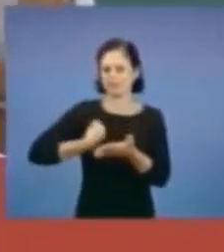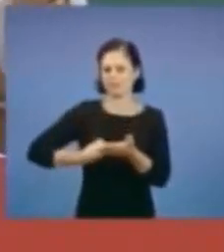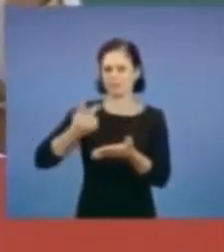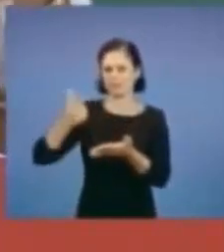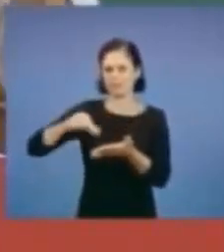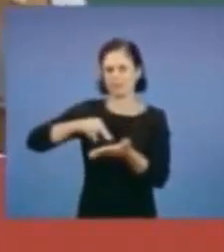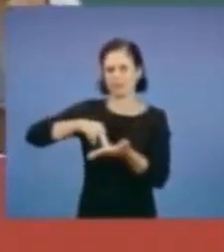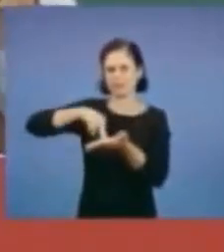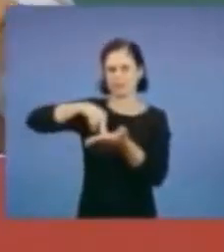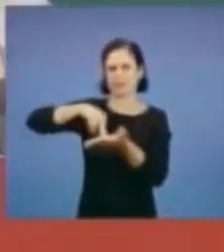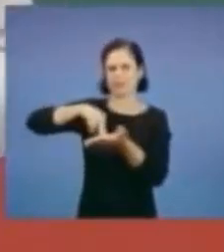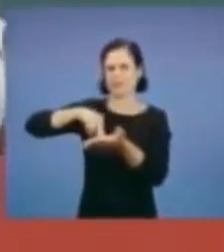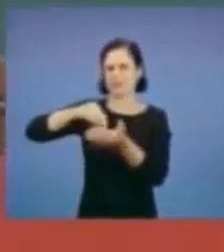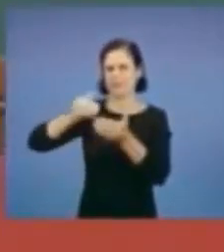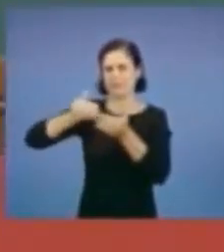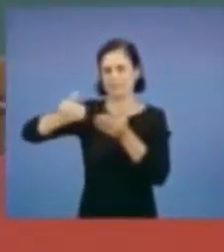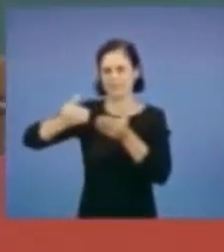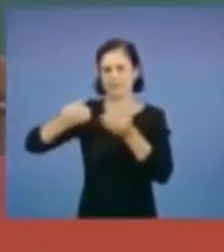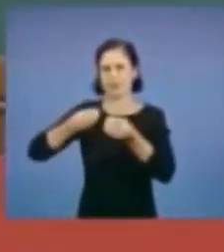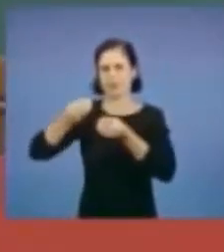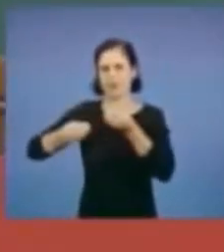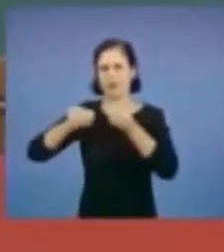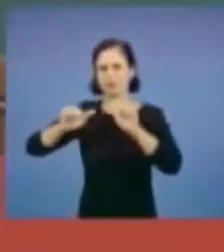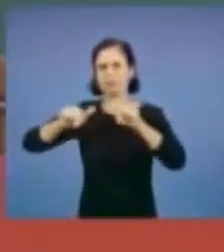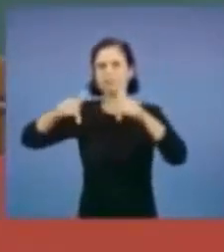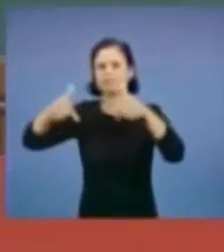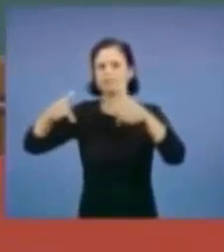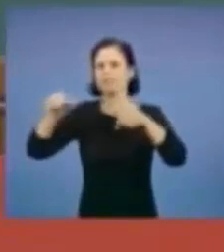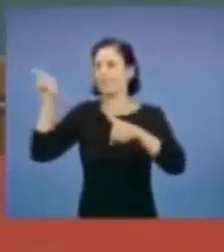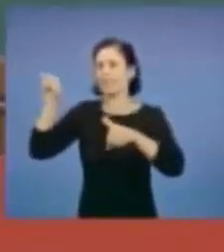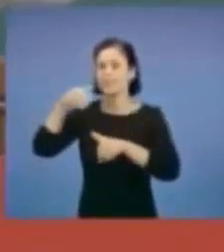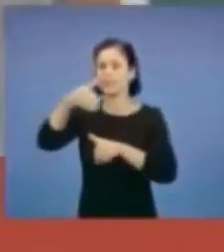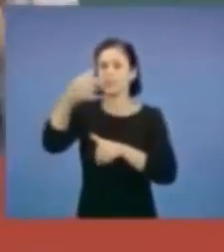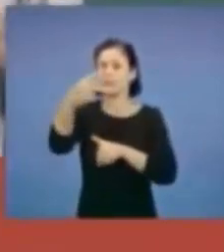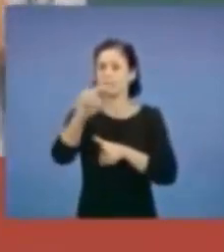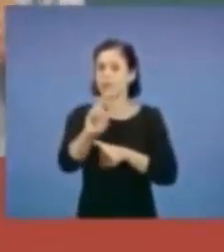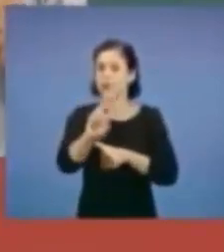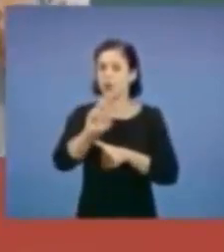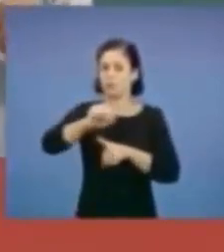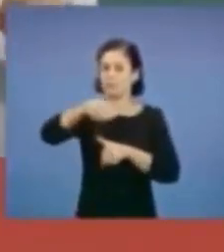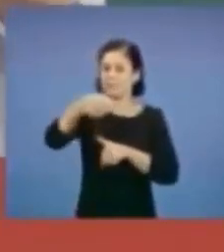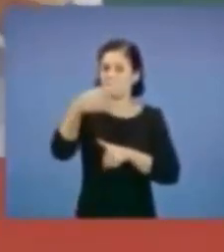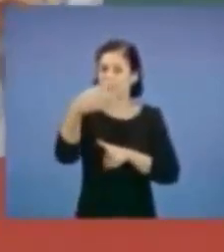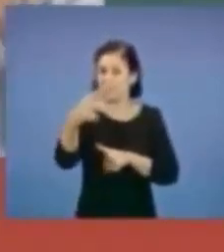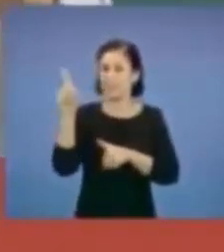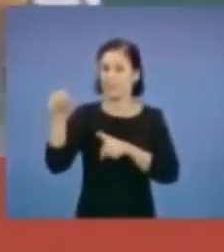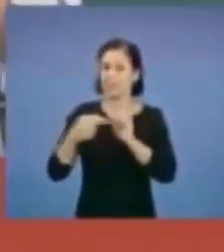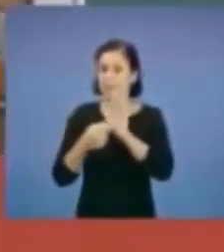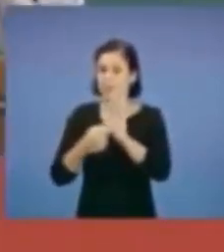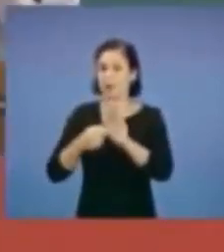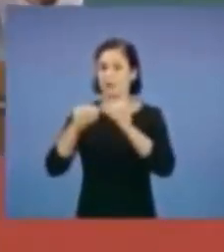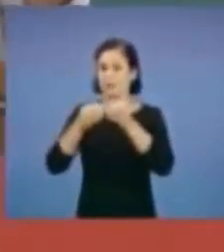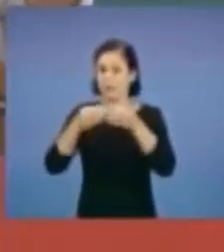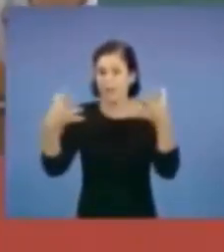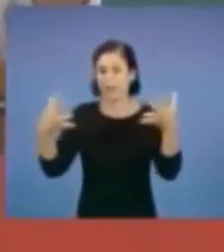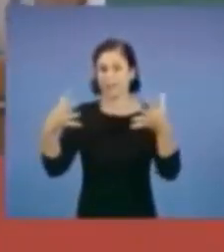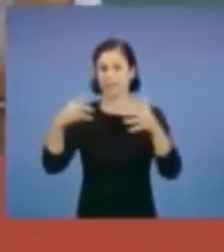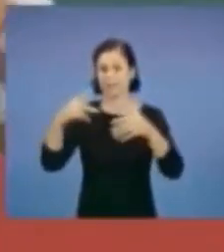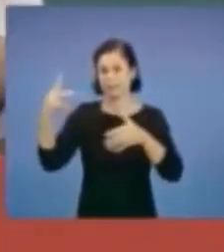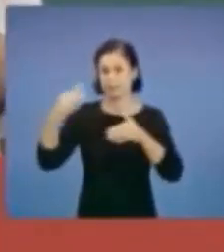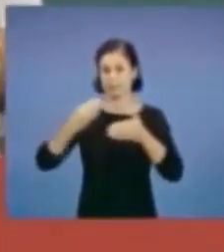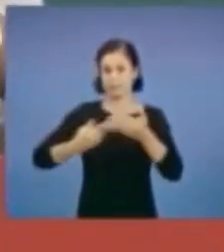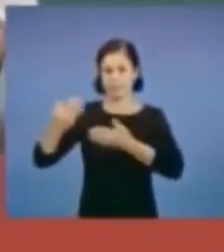of His resurrection, is how He will manifest from that point on, calling you by your name, showing signs of His